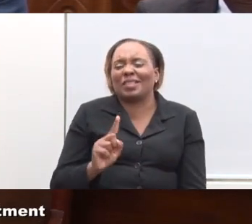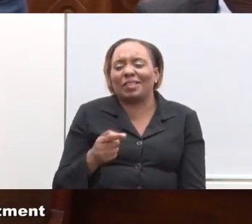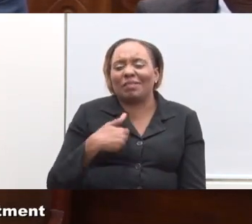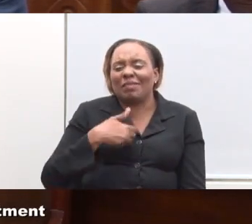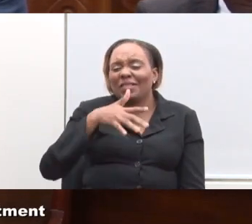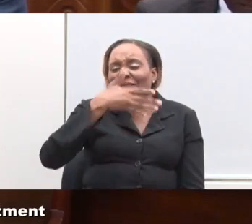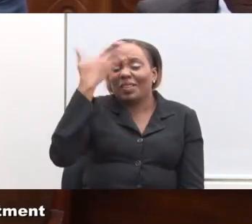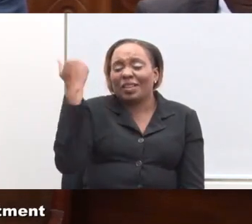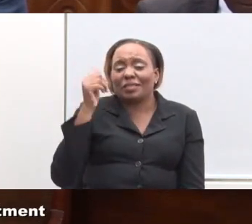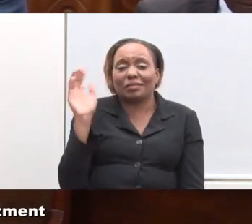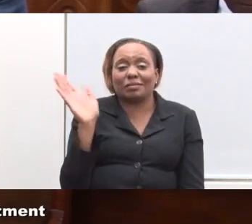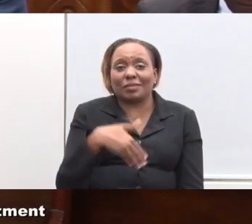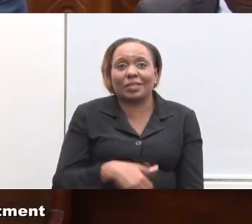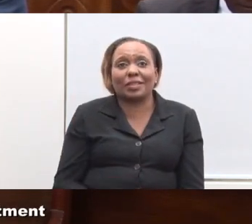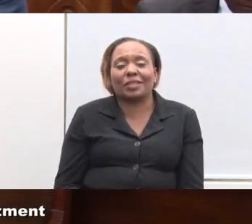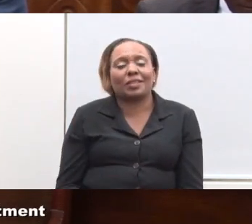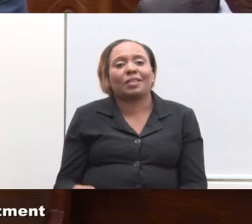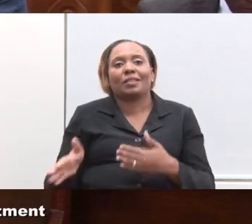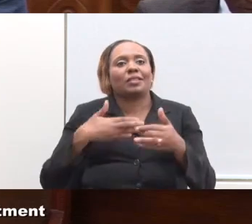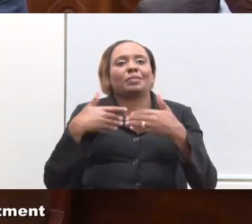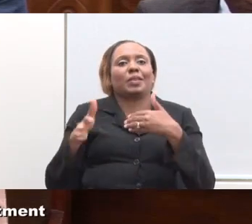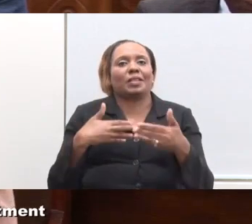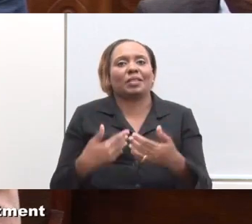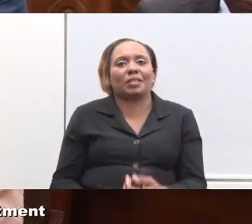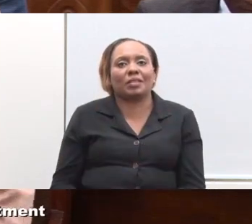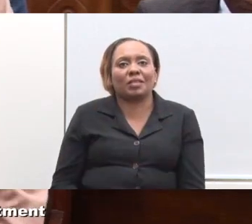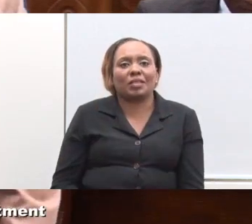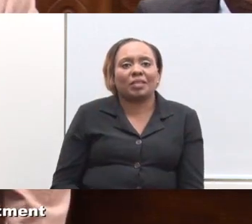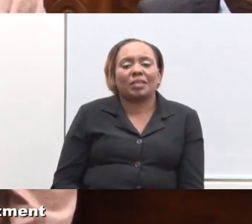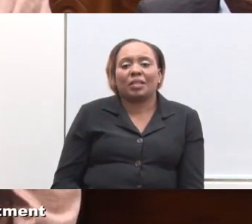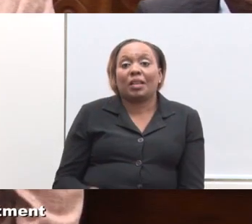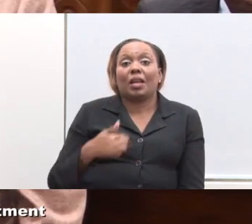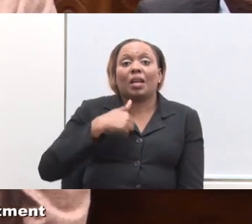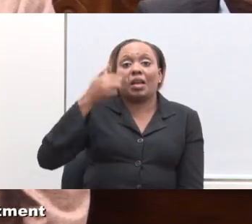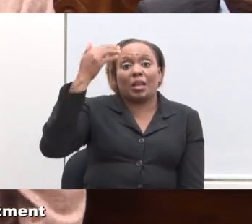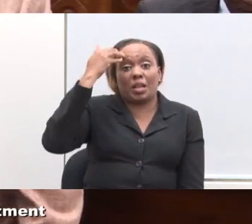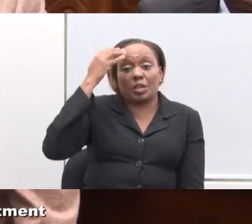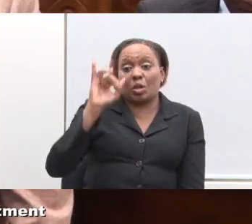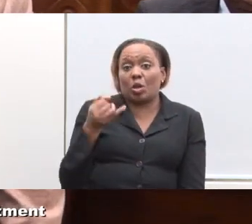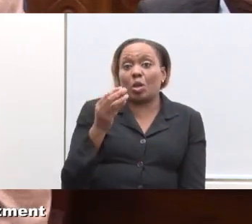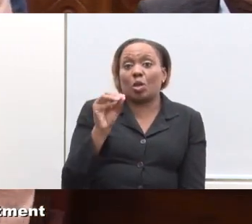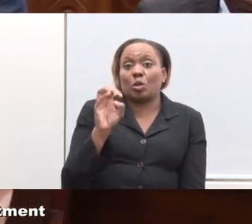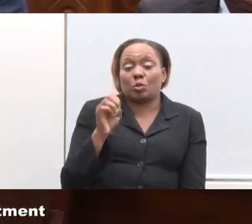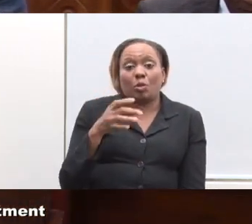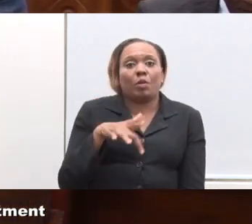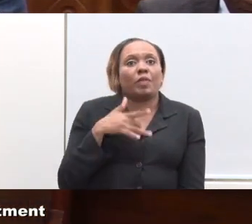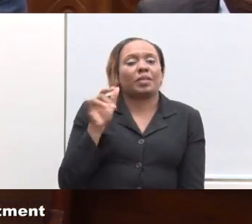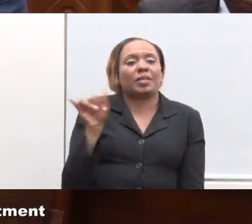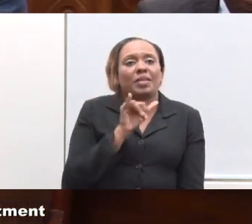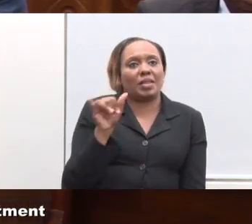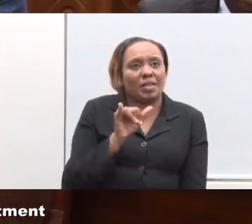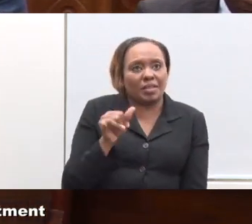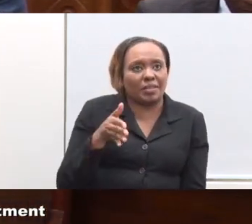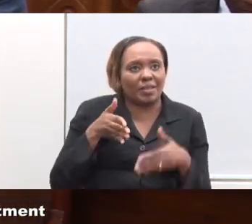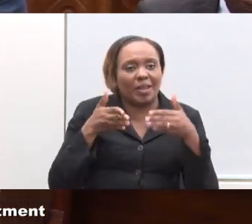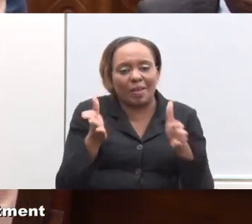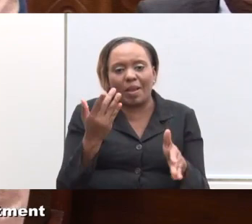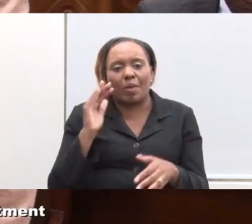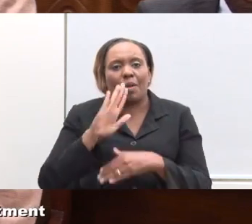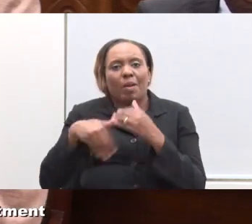It doesn't matter which one it is, because I know he feels the same way. Friends of all, satellites of